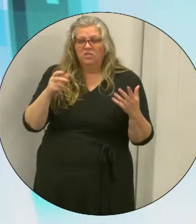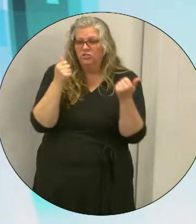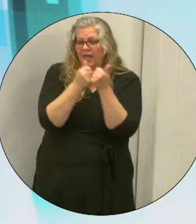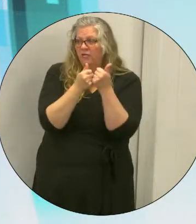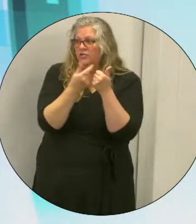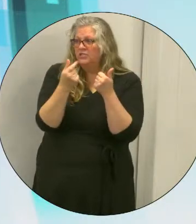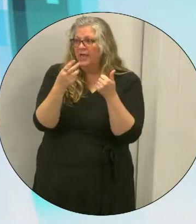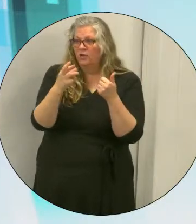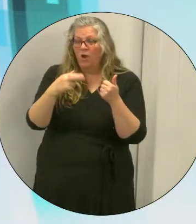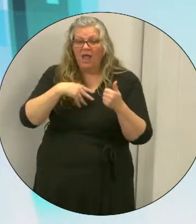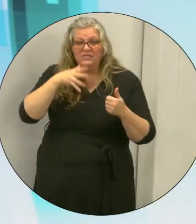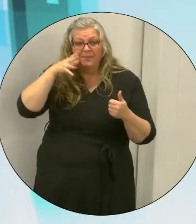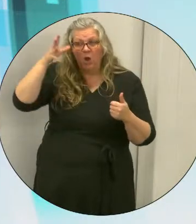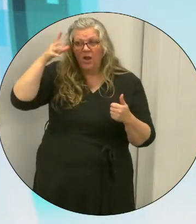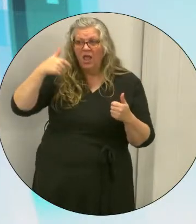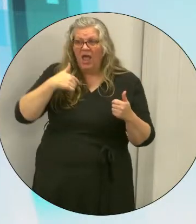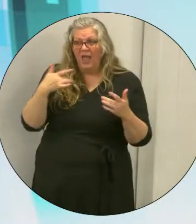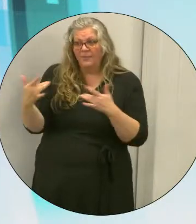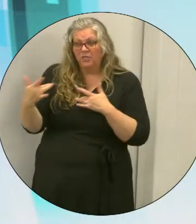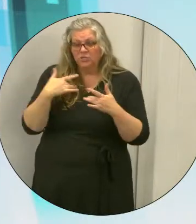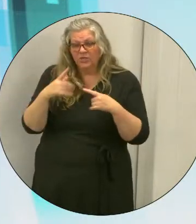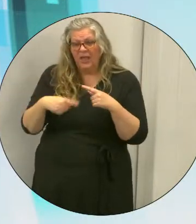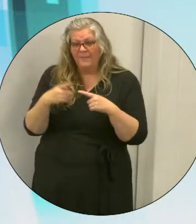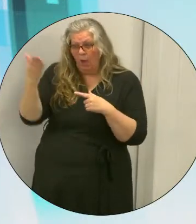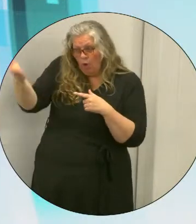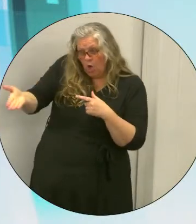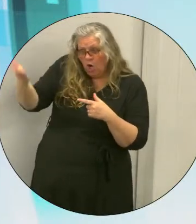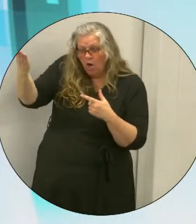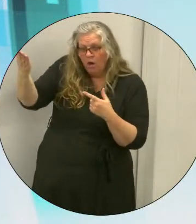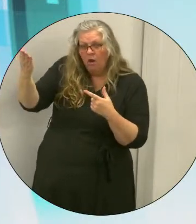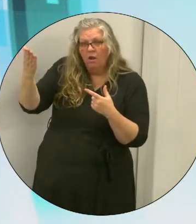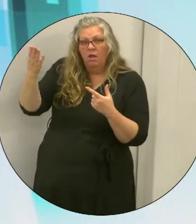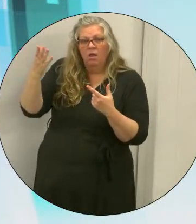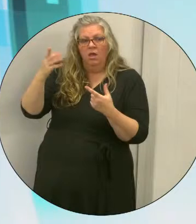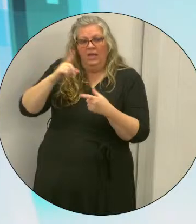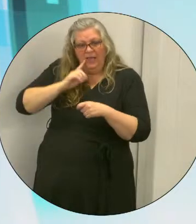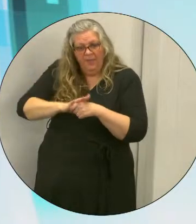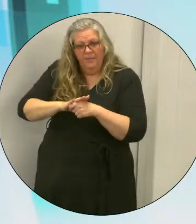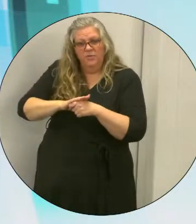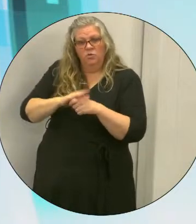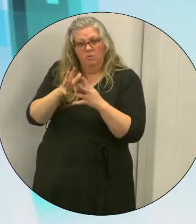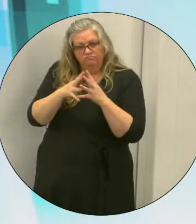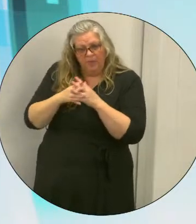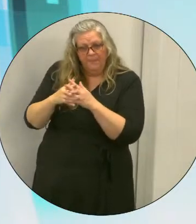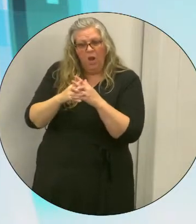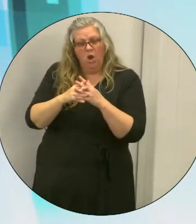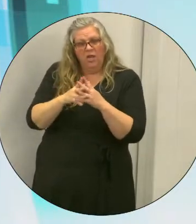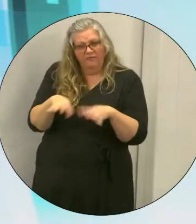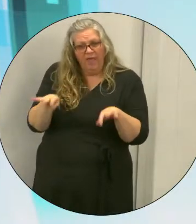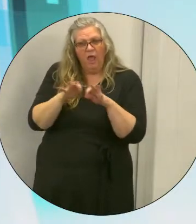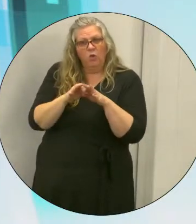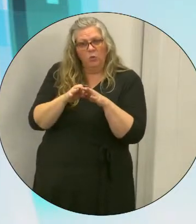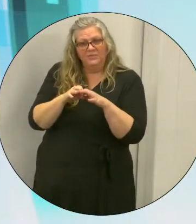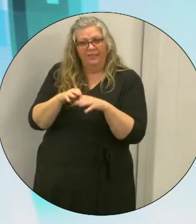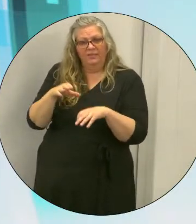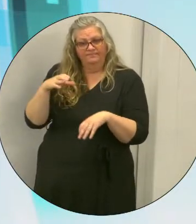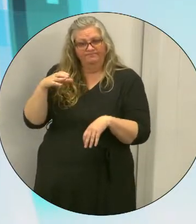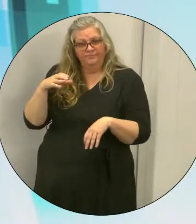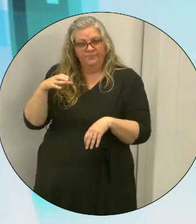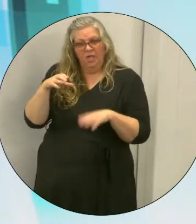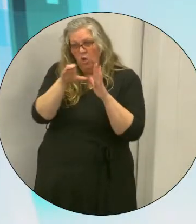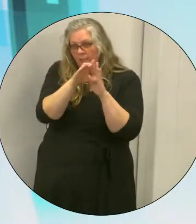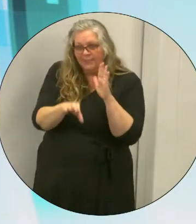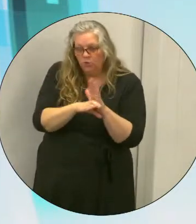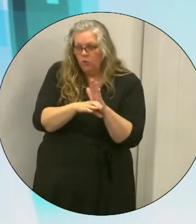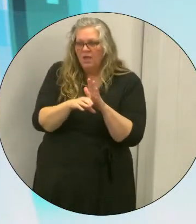a parent, I'm concerned about her commitment to American values and the Constitution as a public official because last week, she used